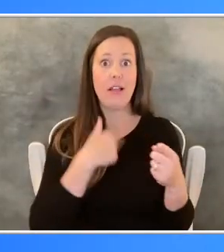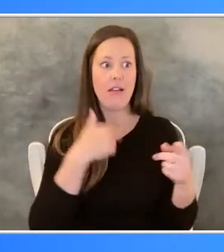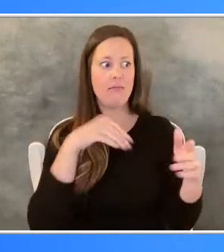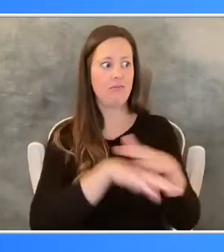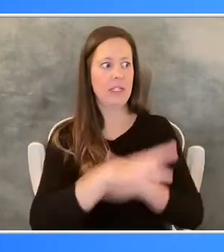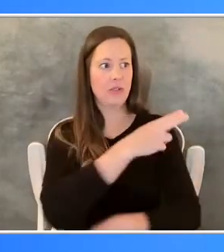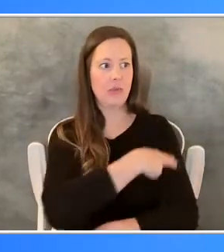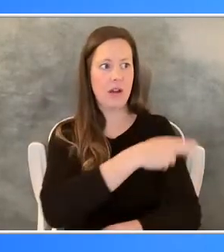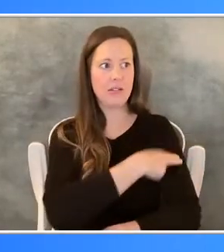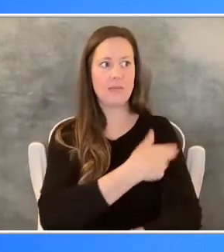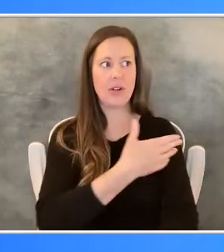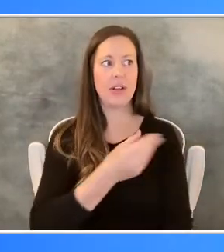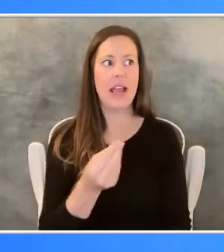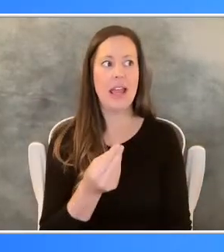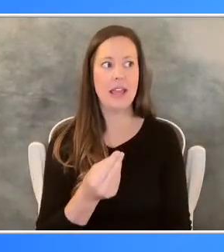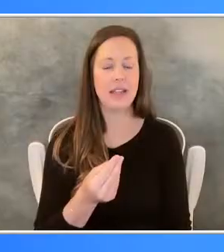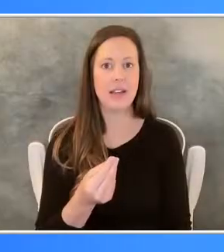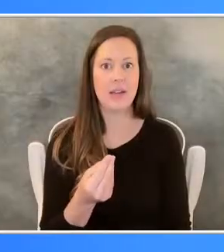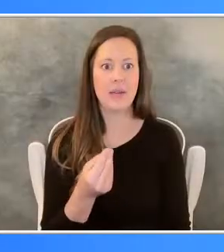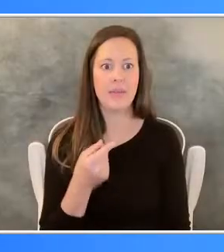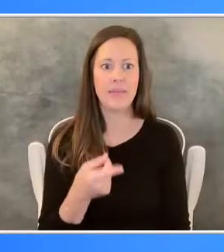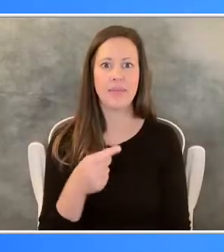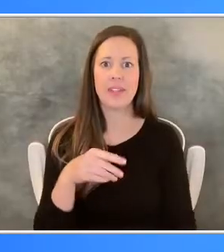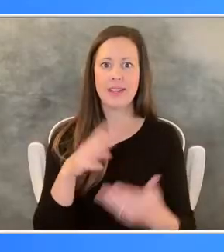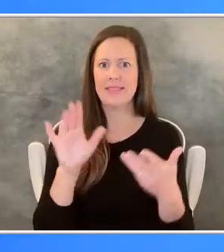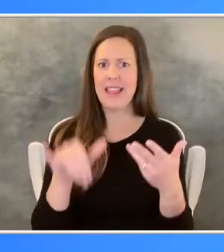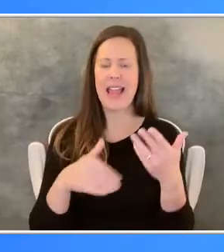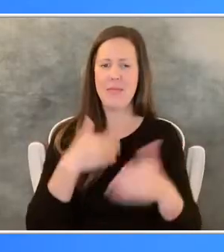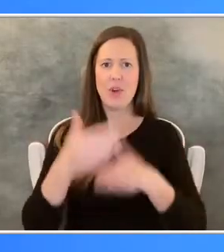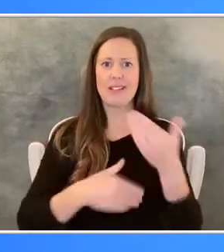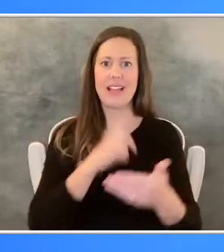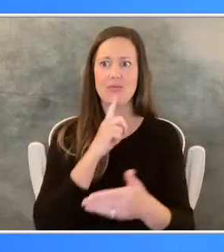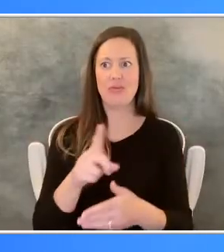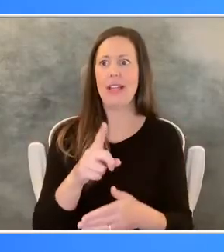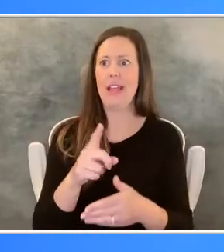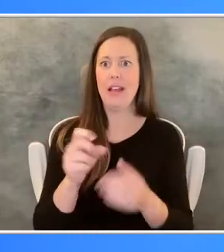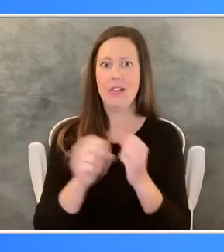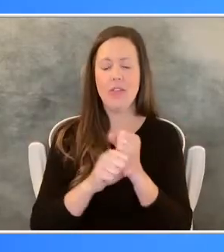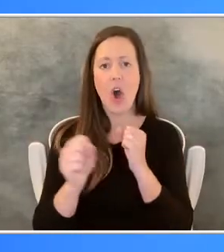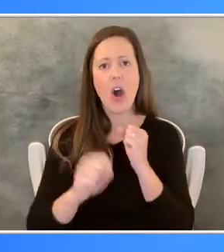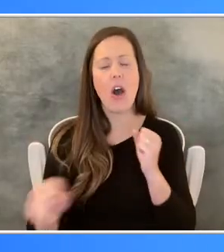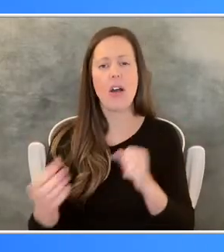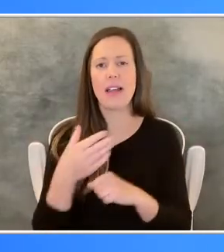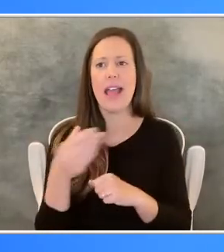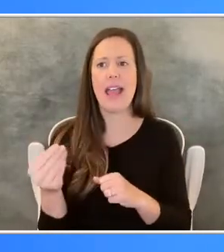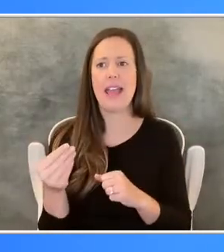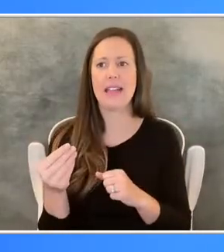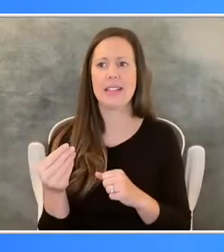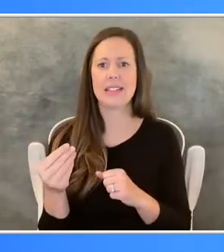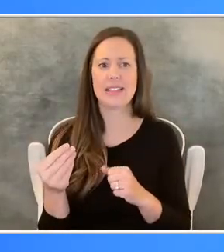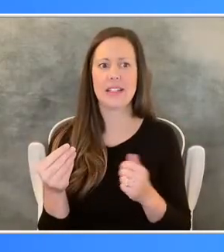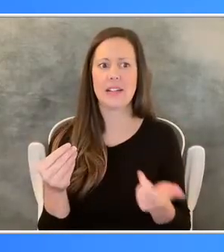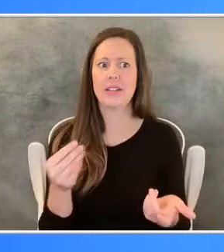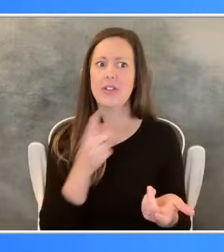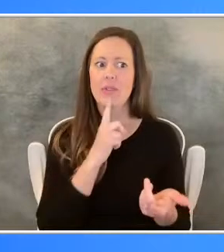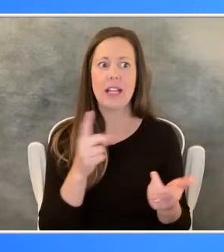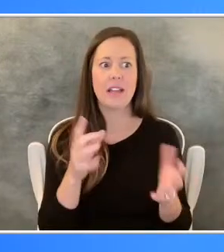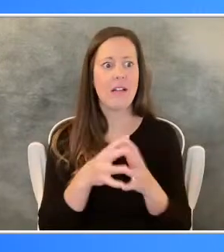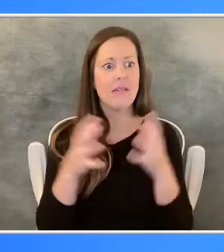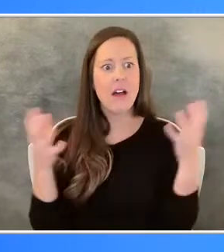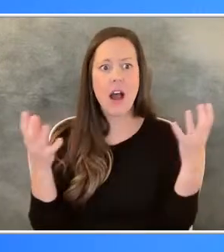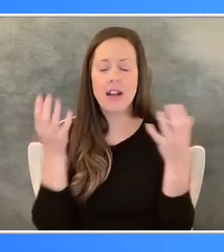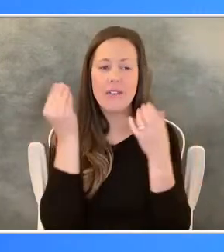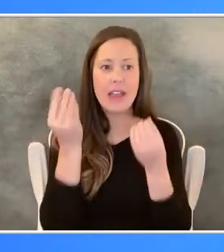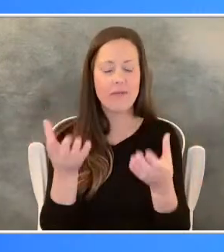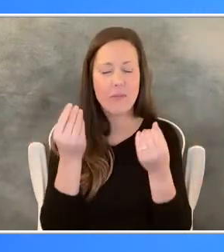then the admission process was very long, and they there were a lot of information was coming,